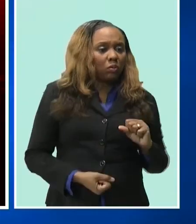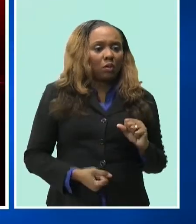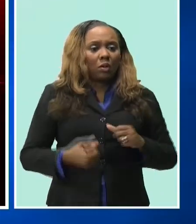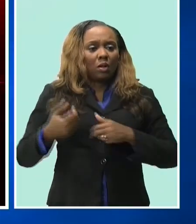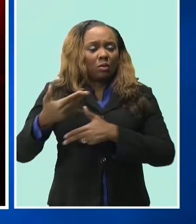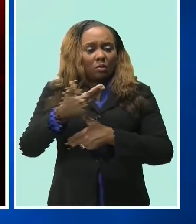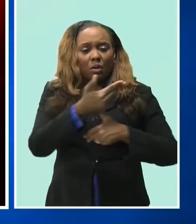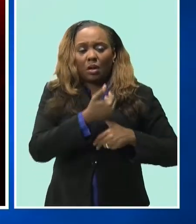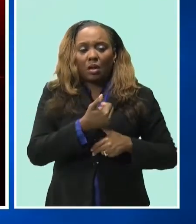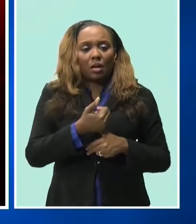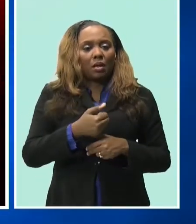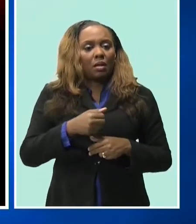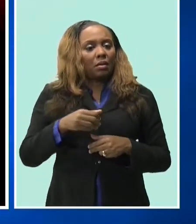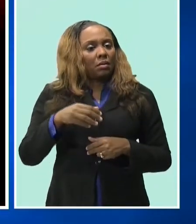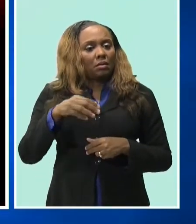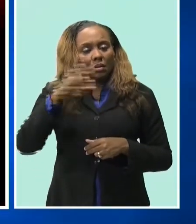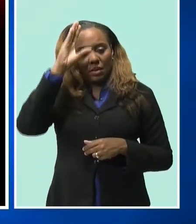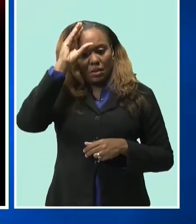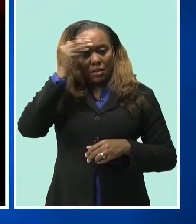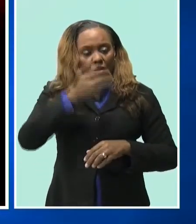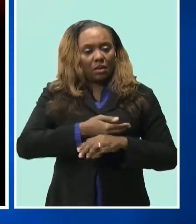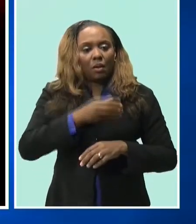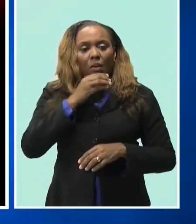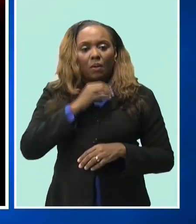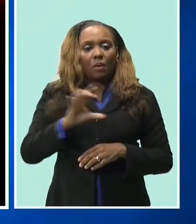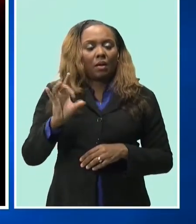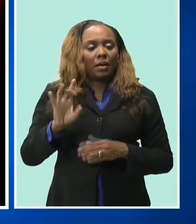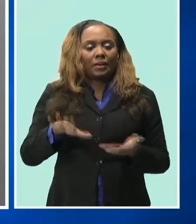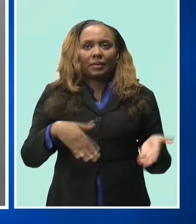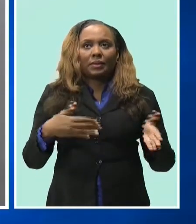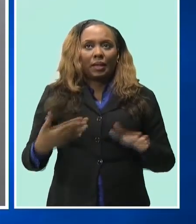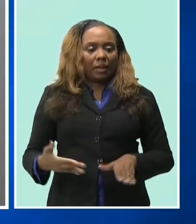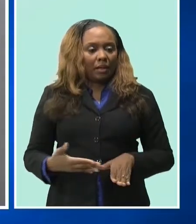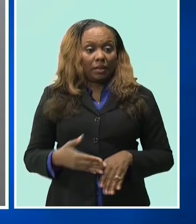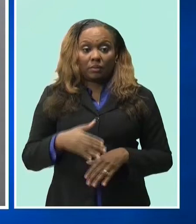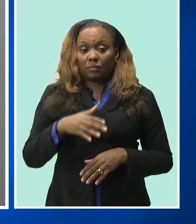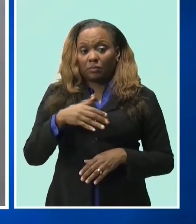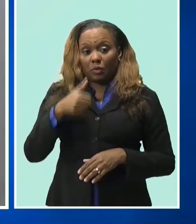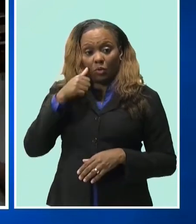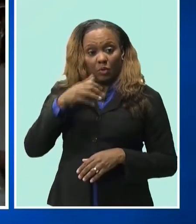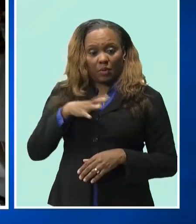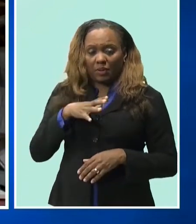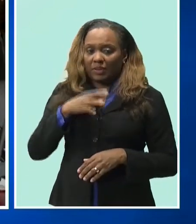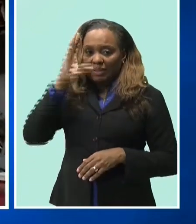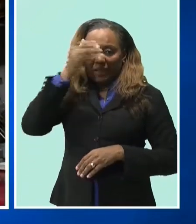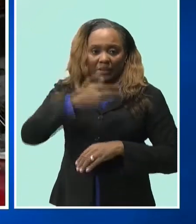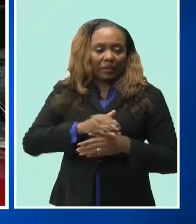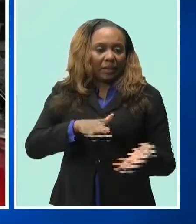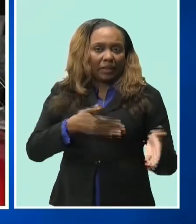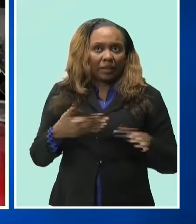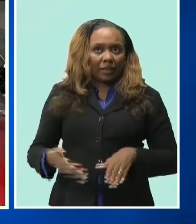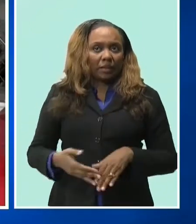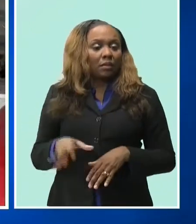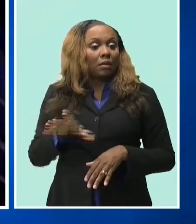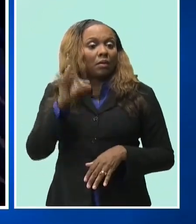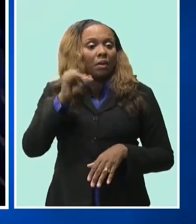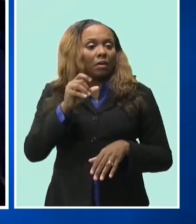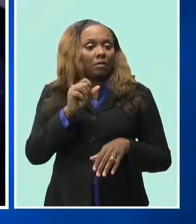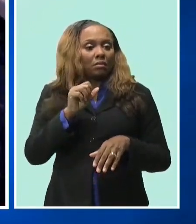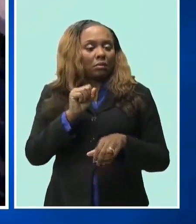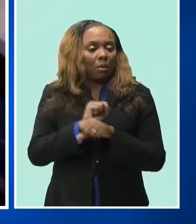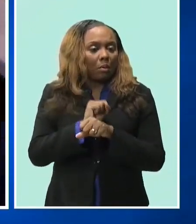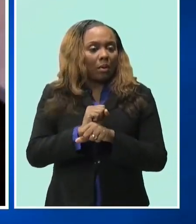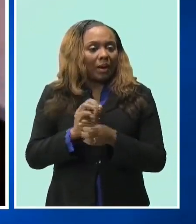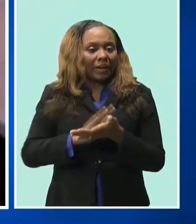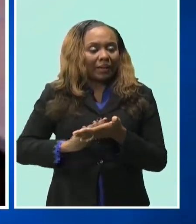storm. Homeless and jobless, the 38-year-old struggled to find work. Eventually, she found a job as a cleaner at a clinic in Abaco. But the